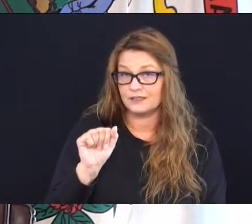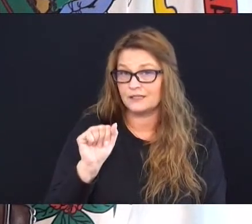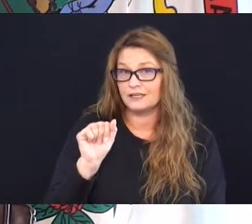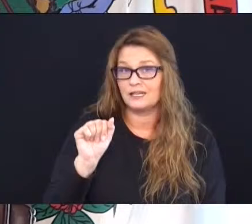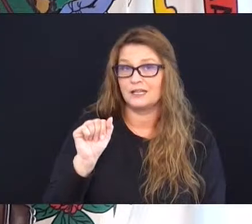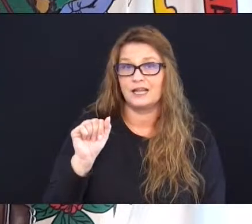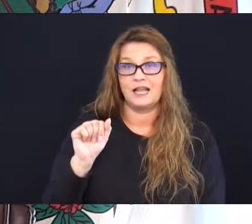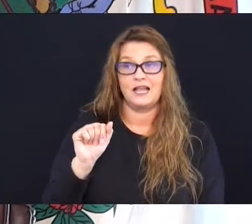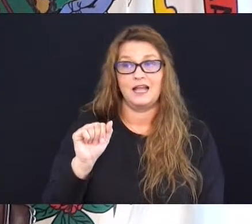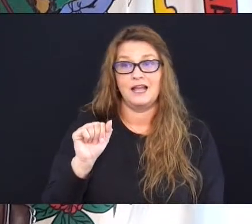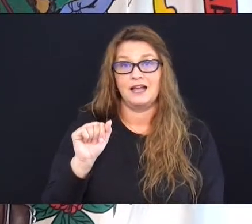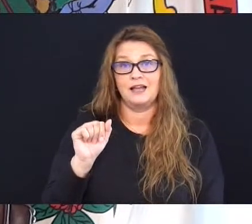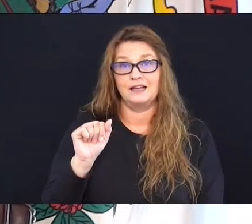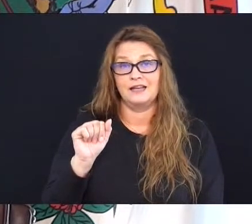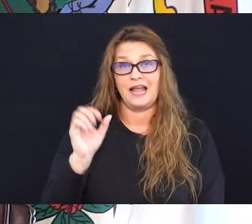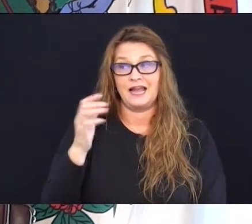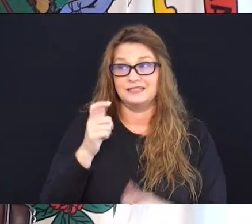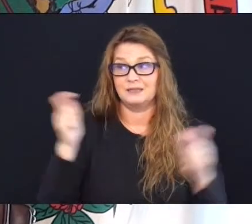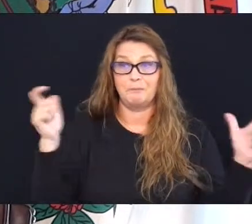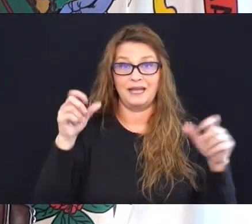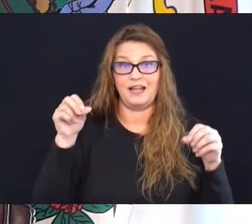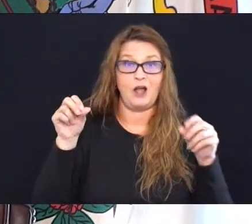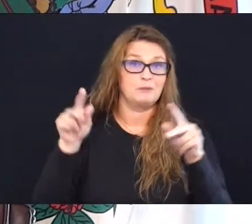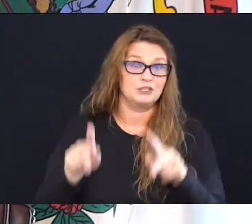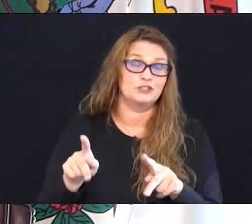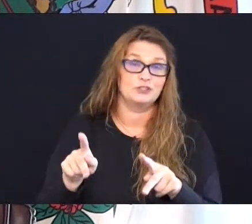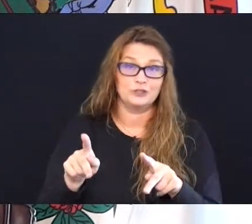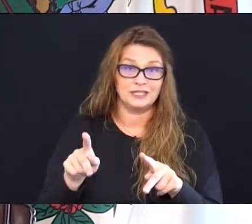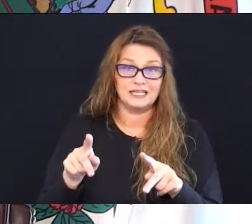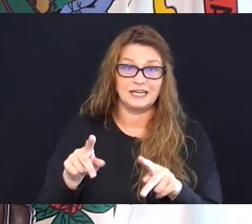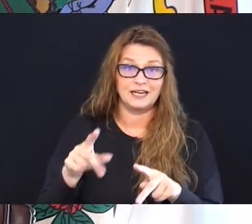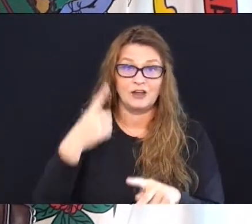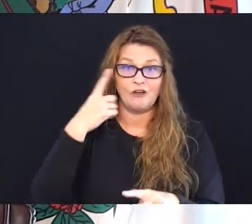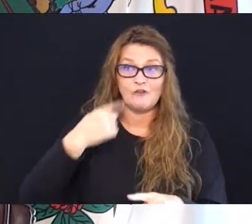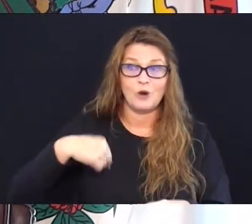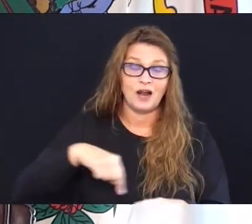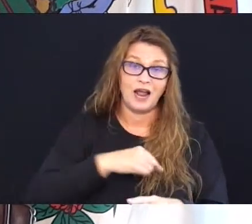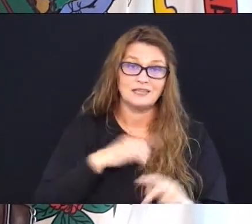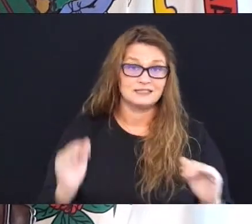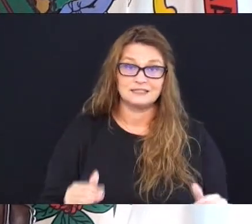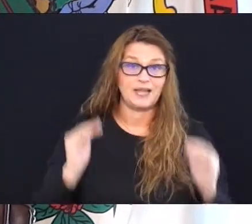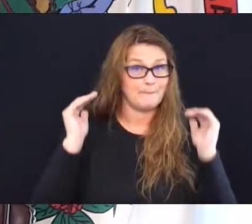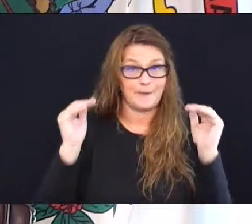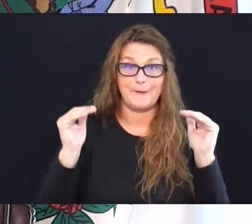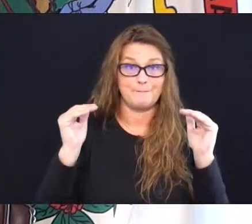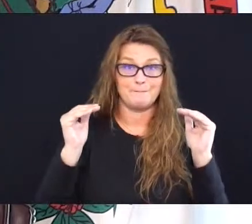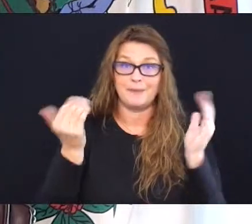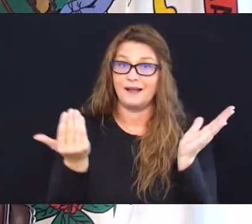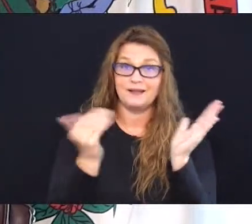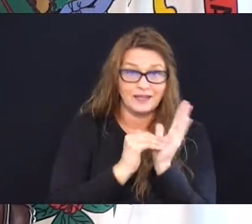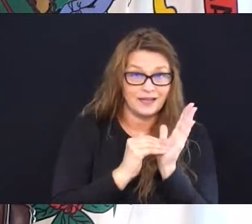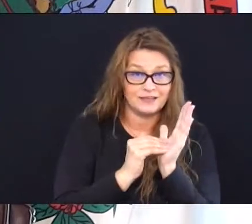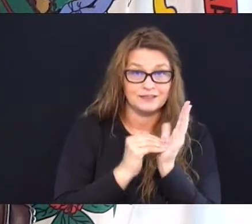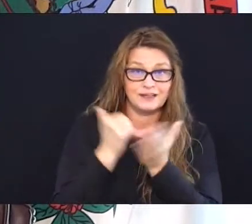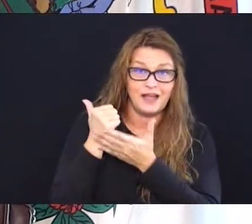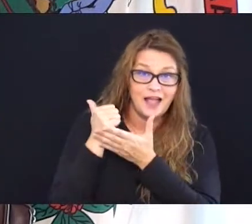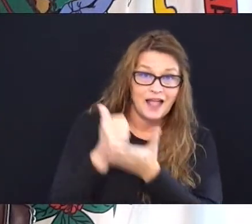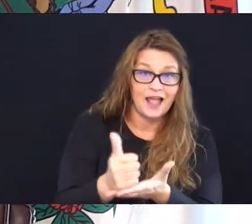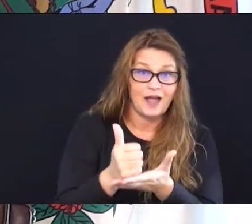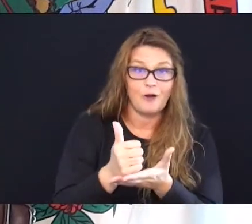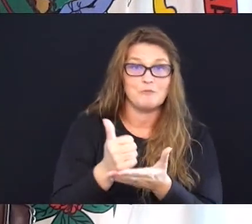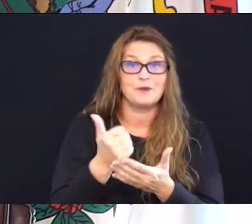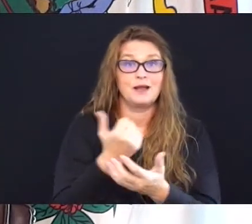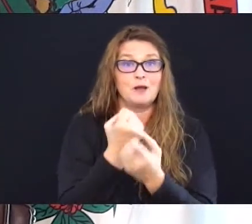is an absolute opportunity for West Virginia to step forward and again, help protect